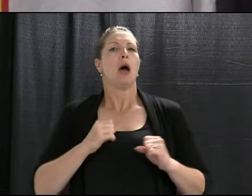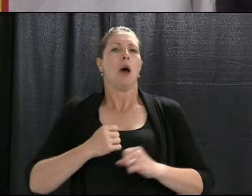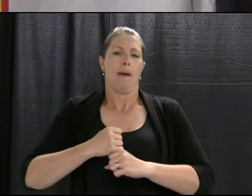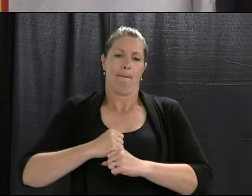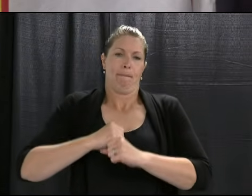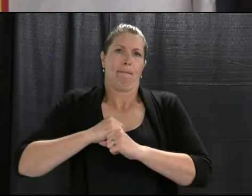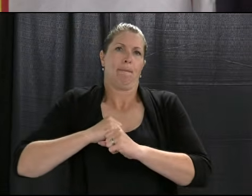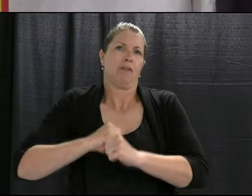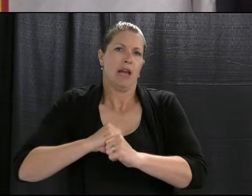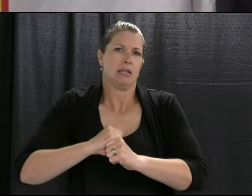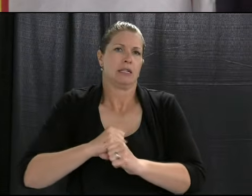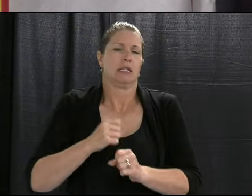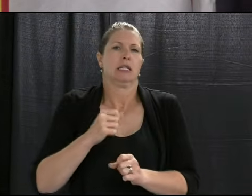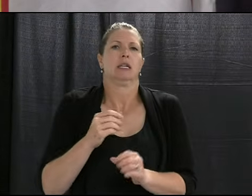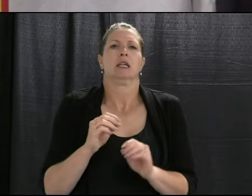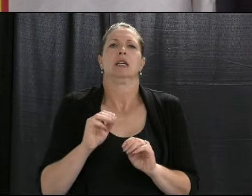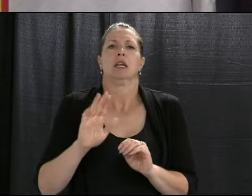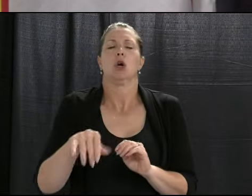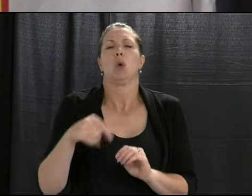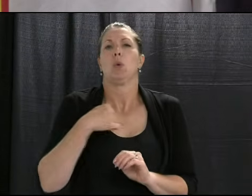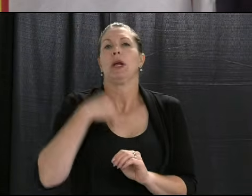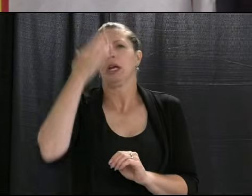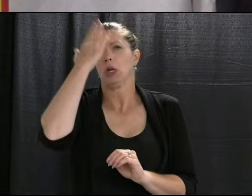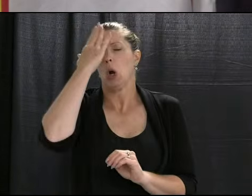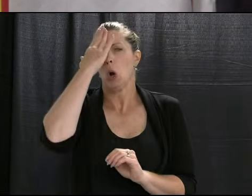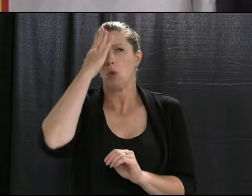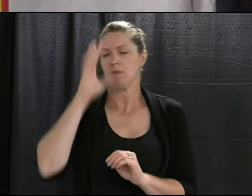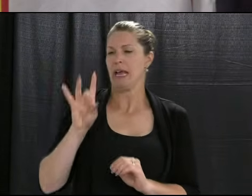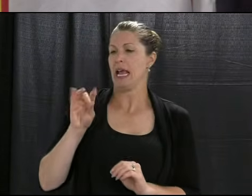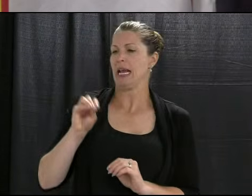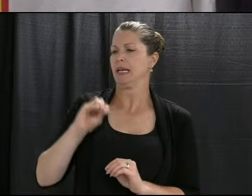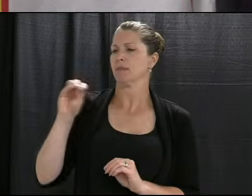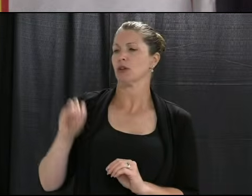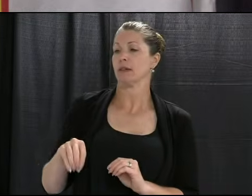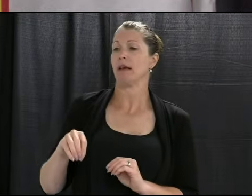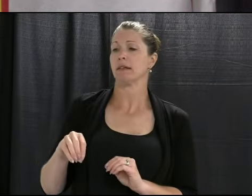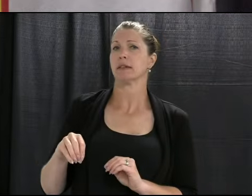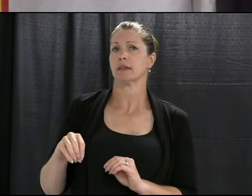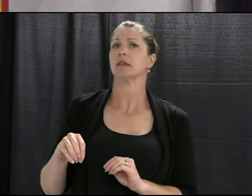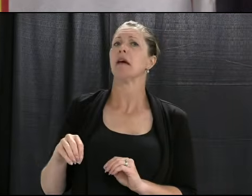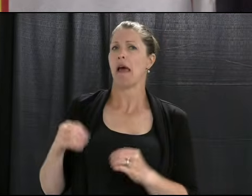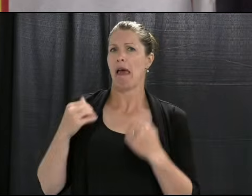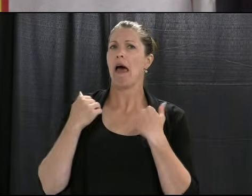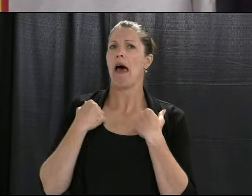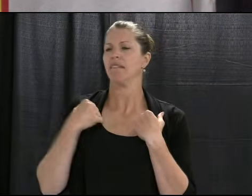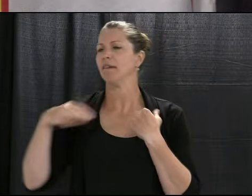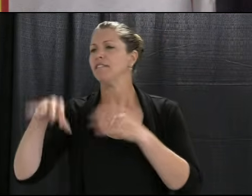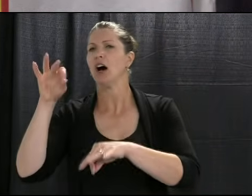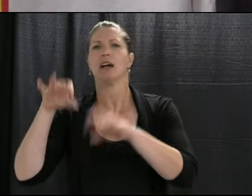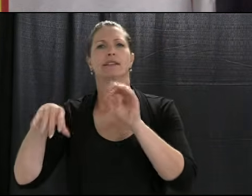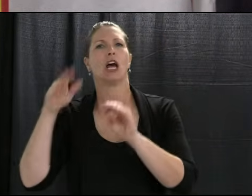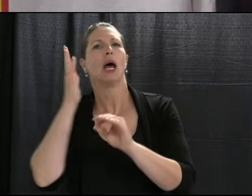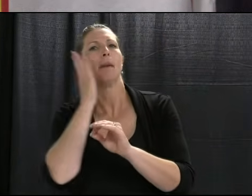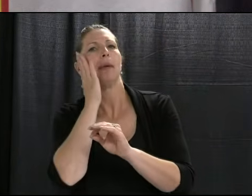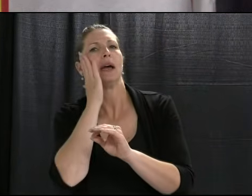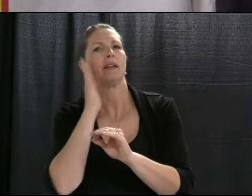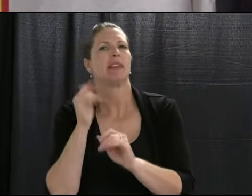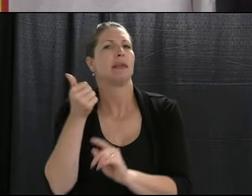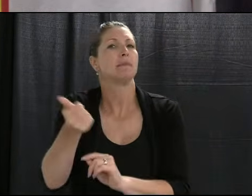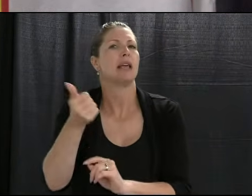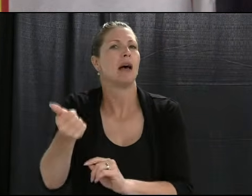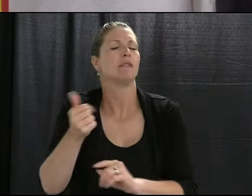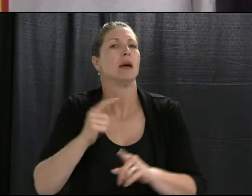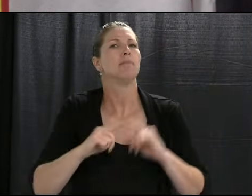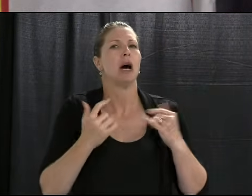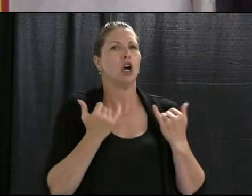another 900 evacuees. By and large, about 80% of those individuals find accommodation for themselves. And